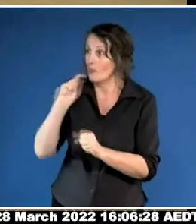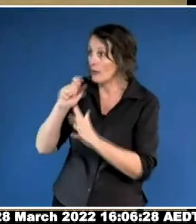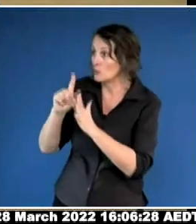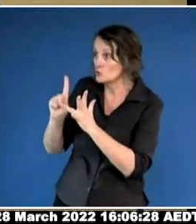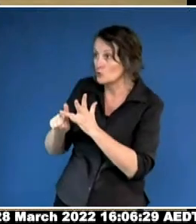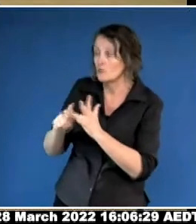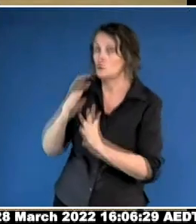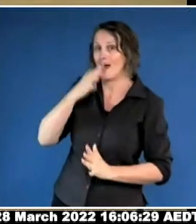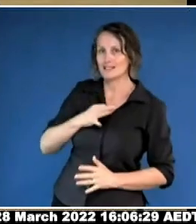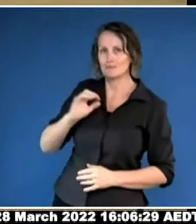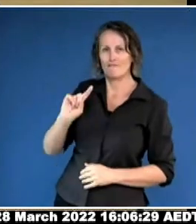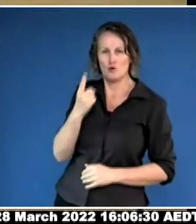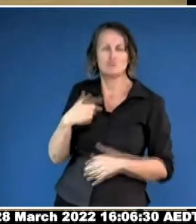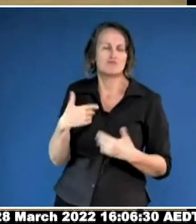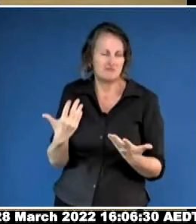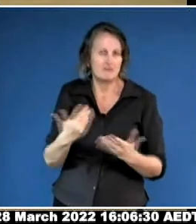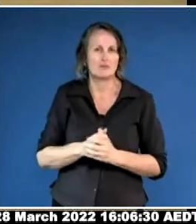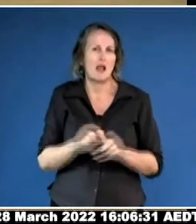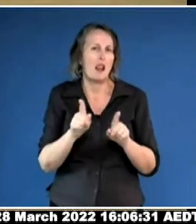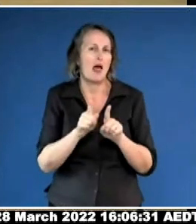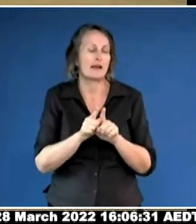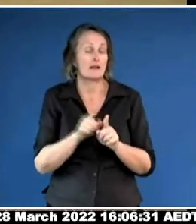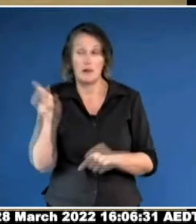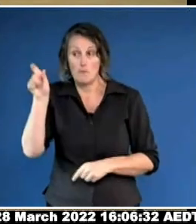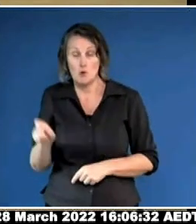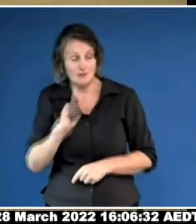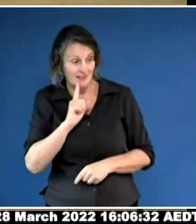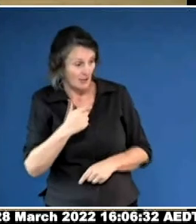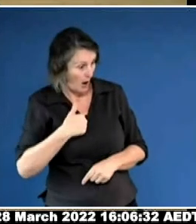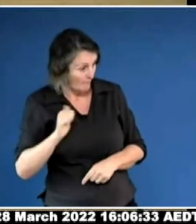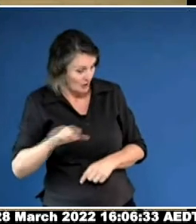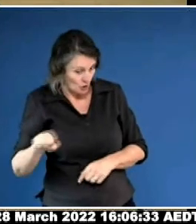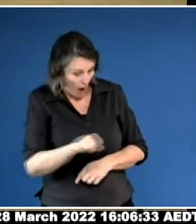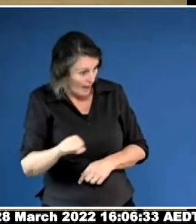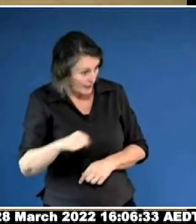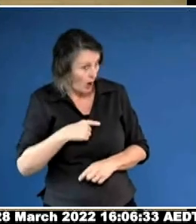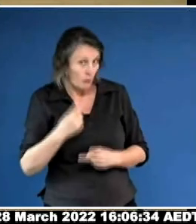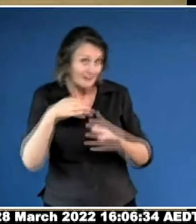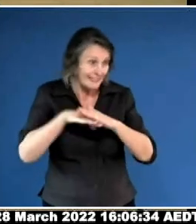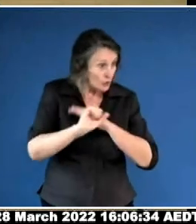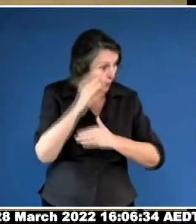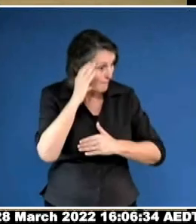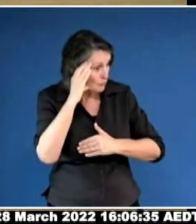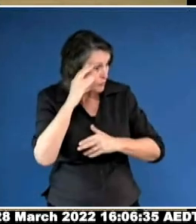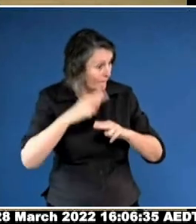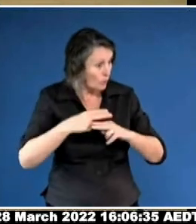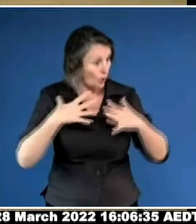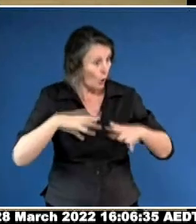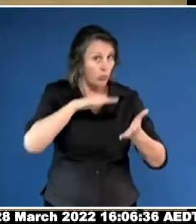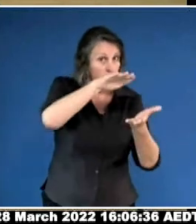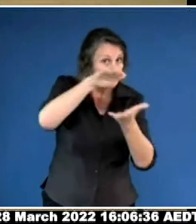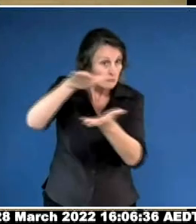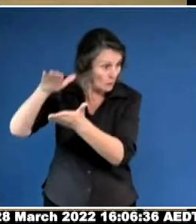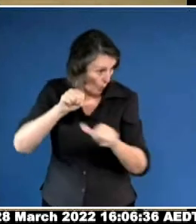do before they do it. For example, I finished the ironing and I'm going to your bedroom to put your clothes away. This really helps me to